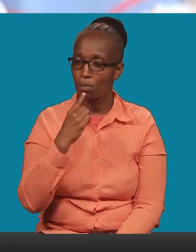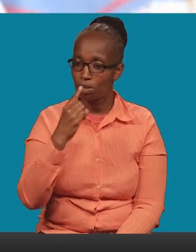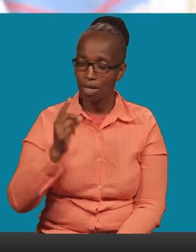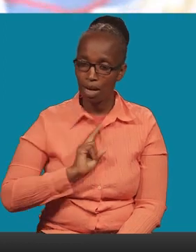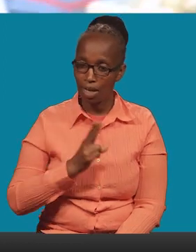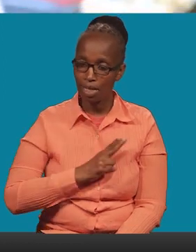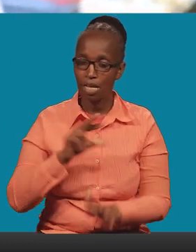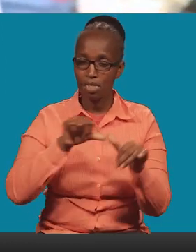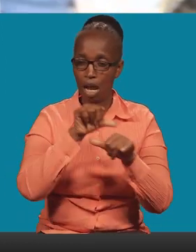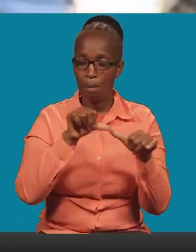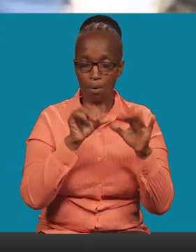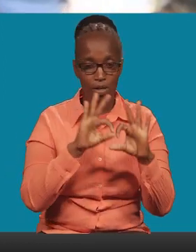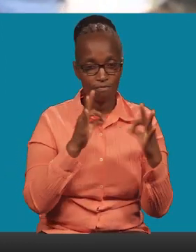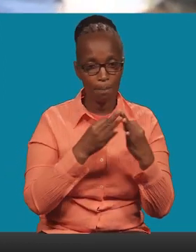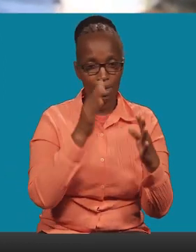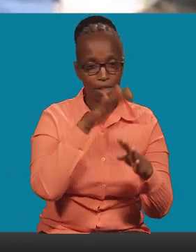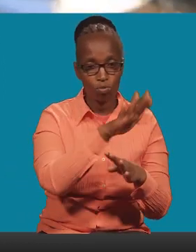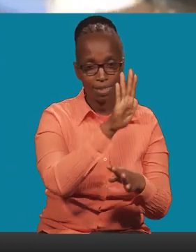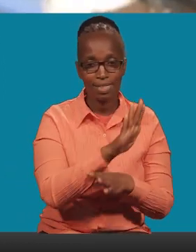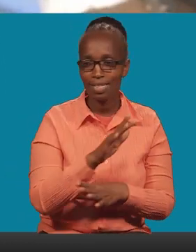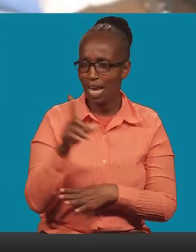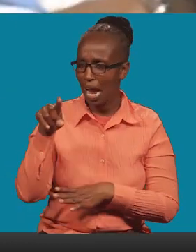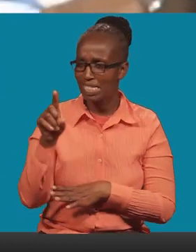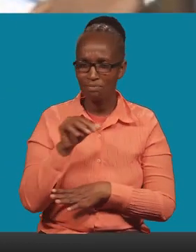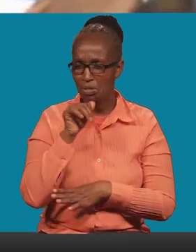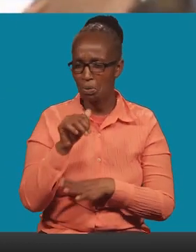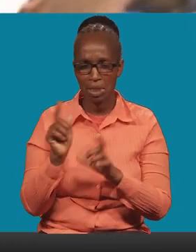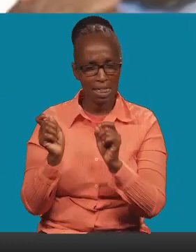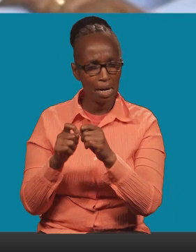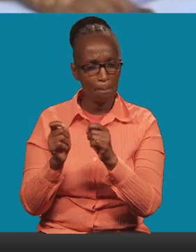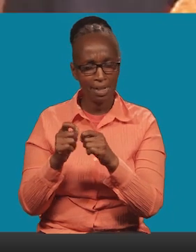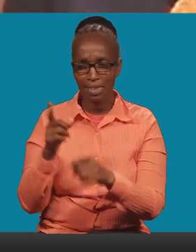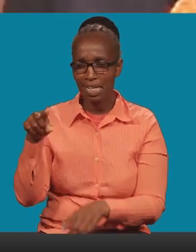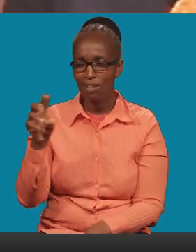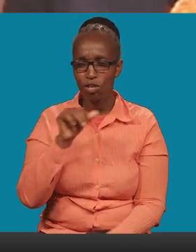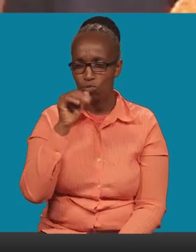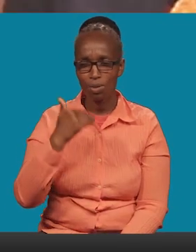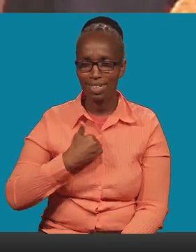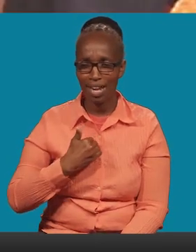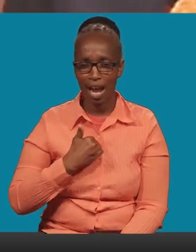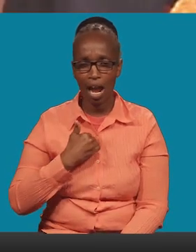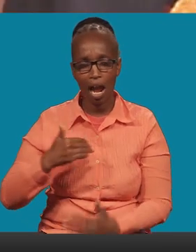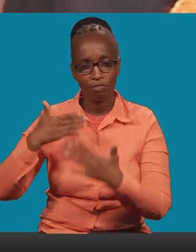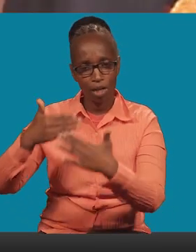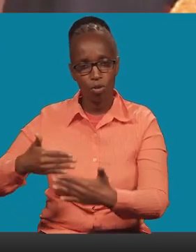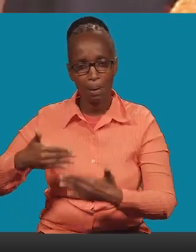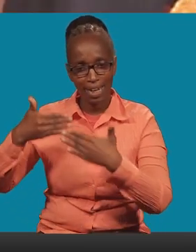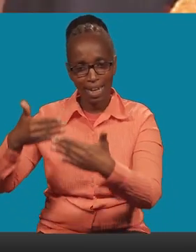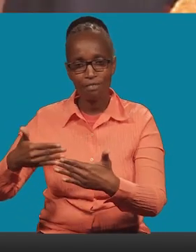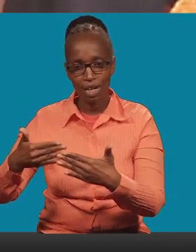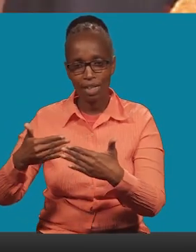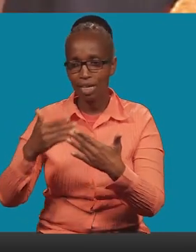there is nothing you can tell us about you and your family she is not in pain any longer